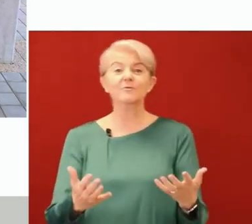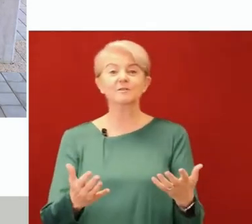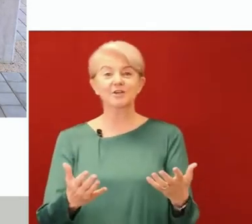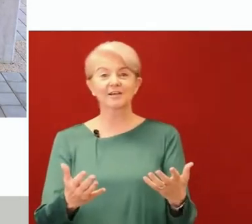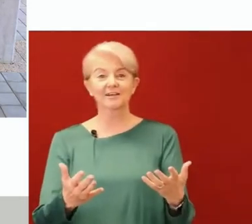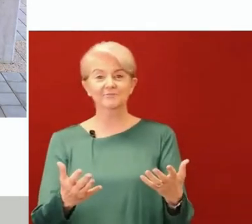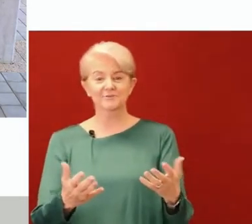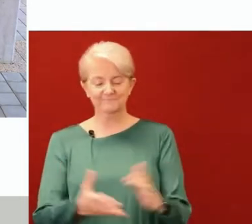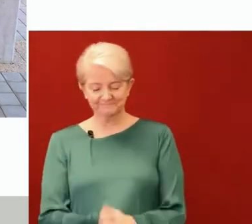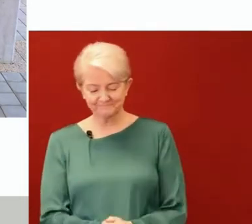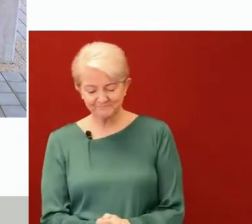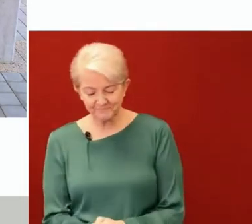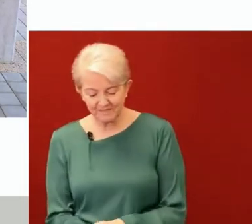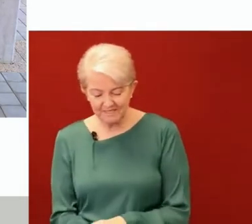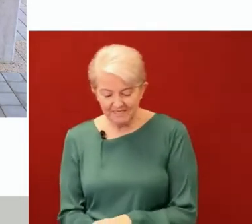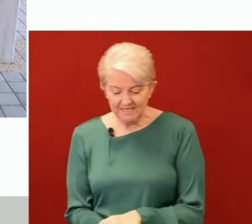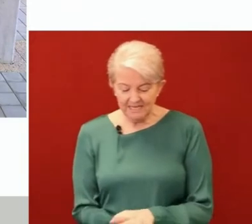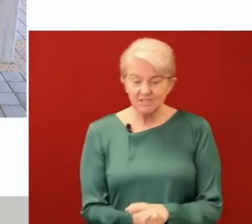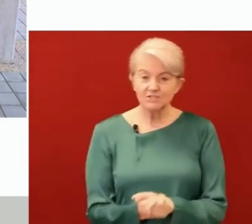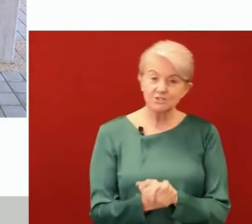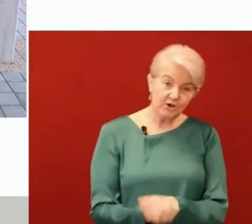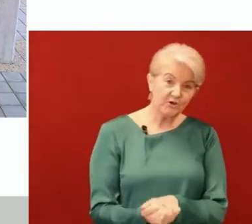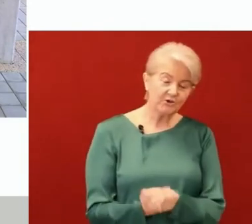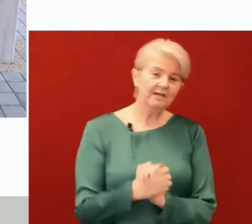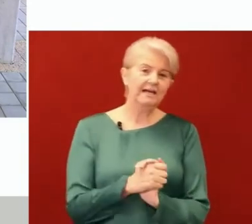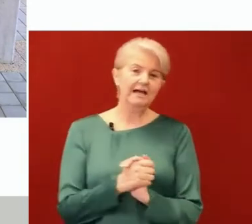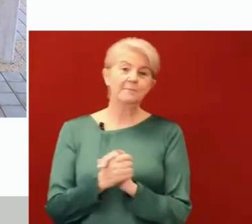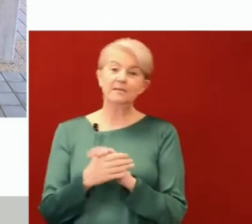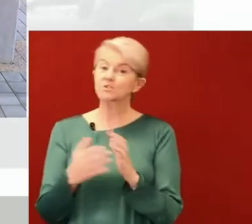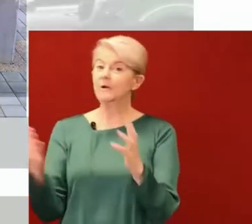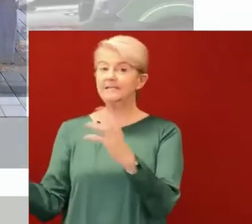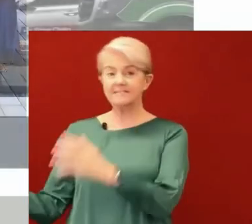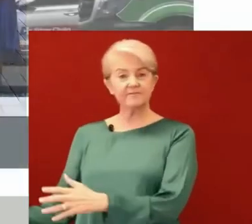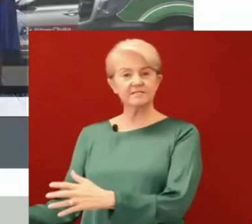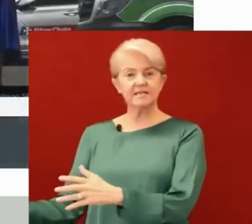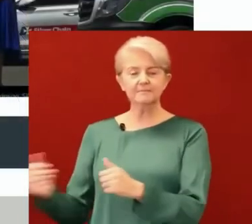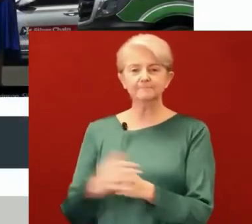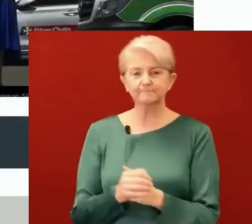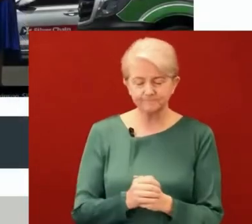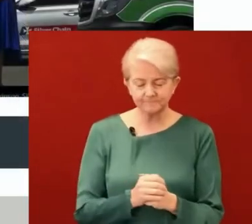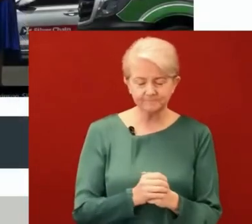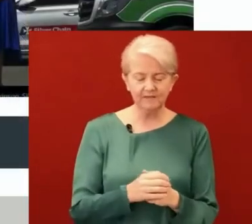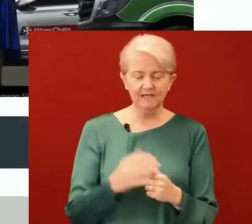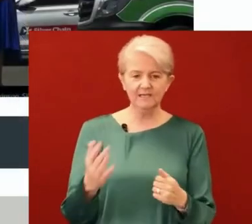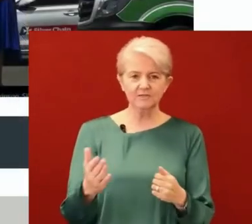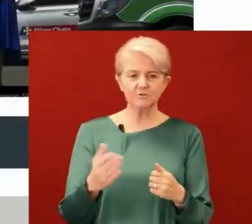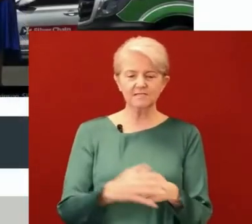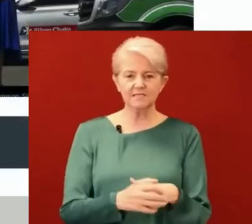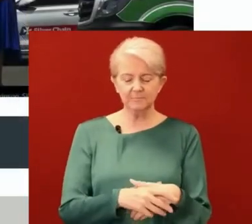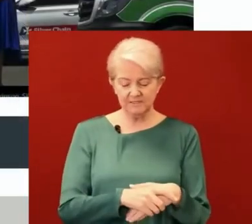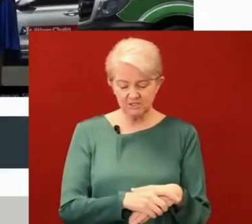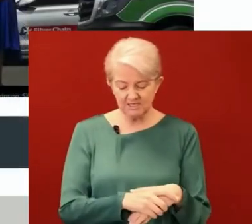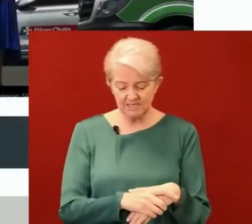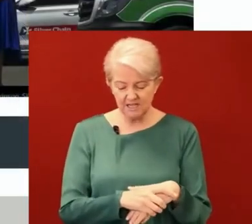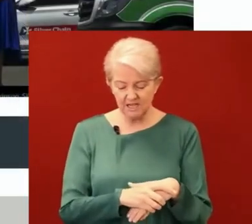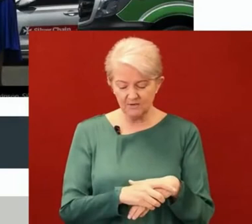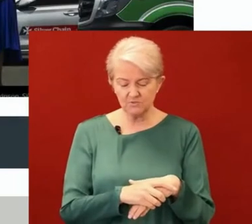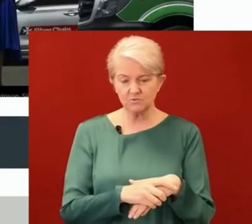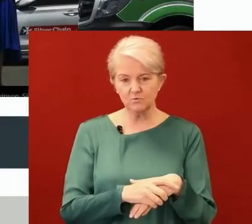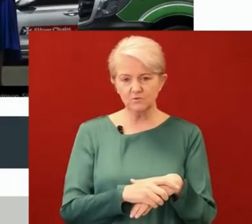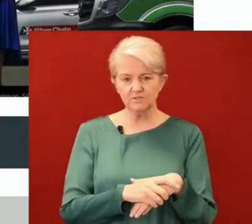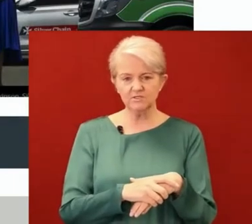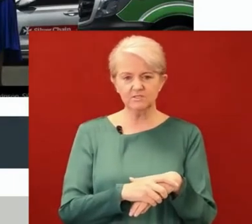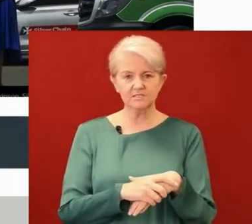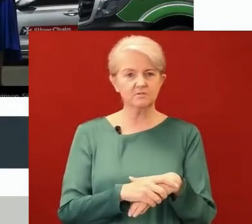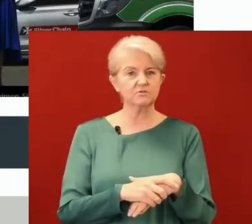Not everyone's going to love you. So in 2017, as you'll see in the picture here, I